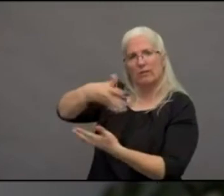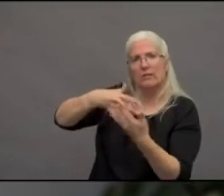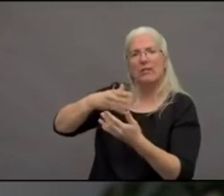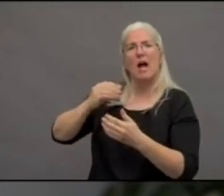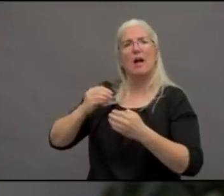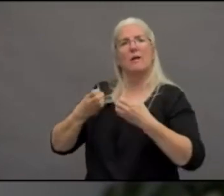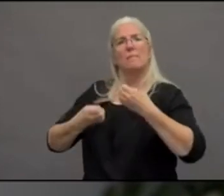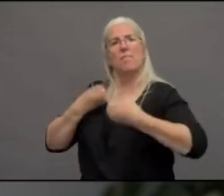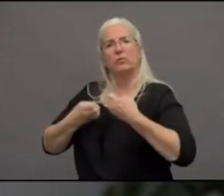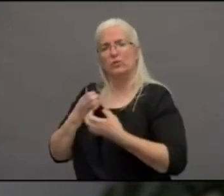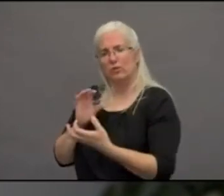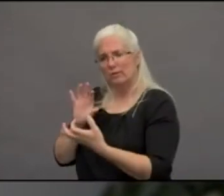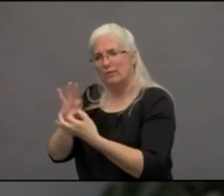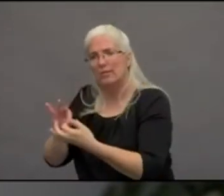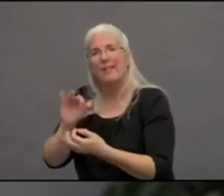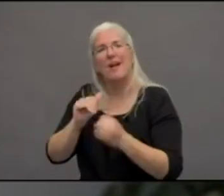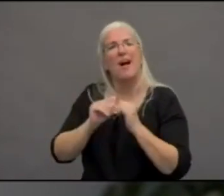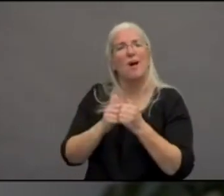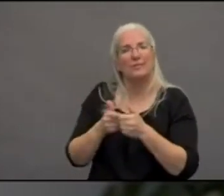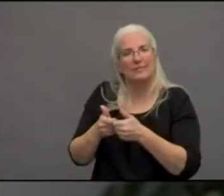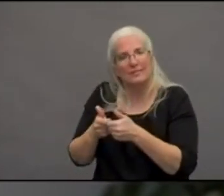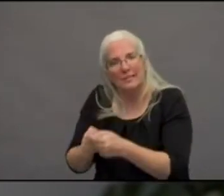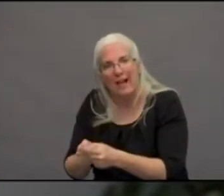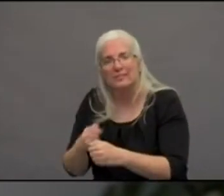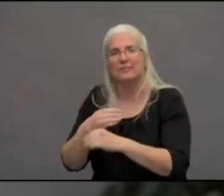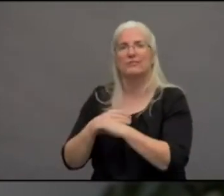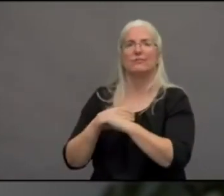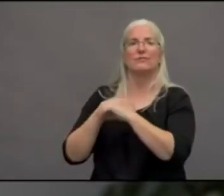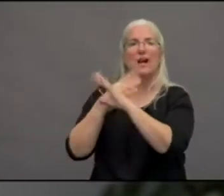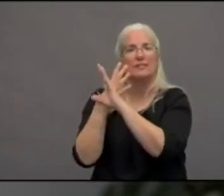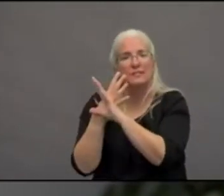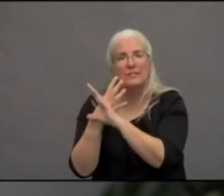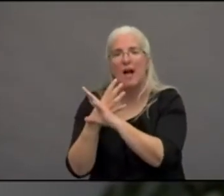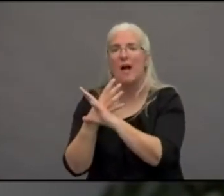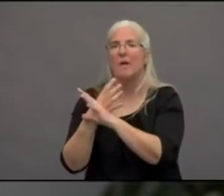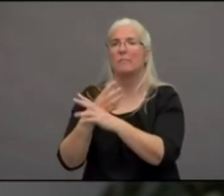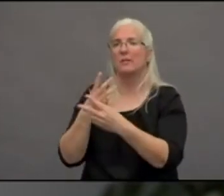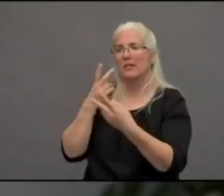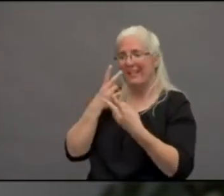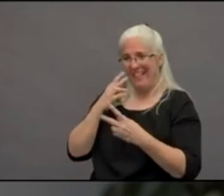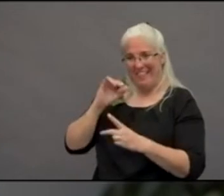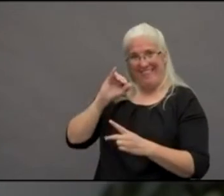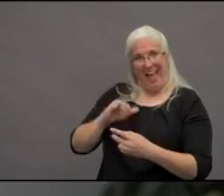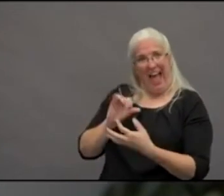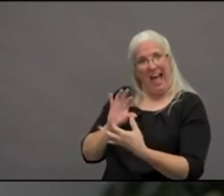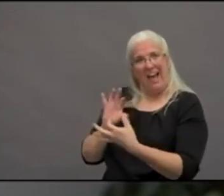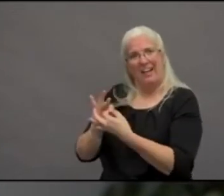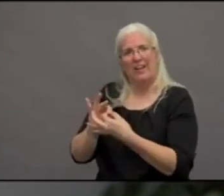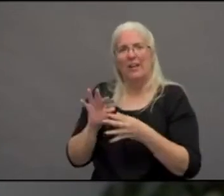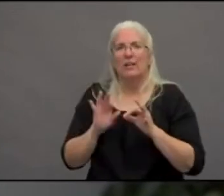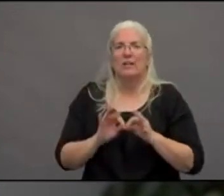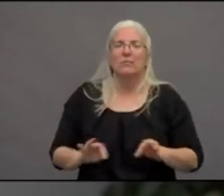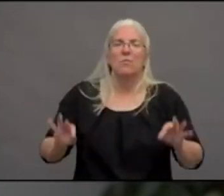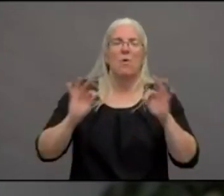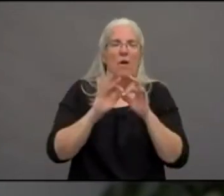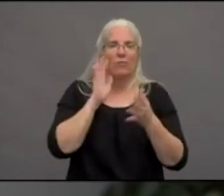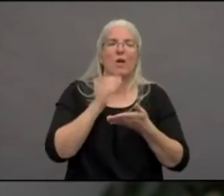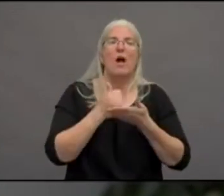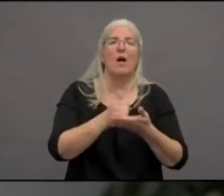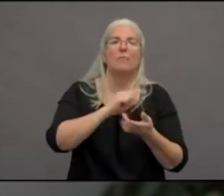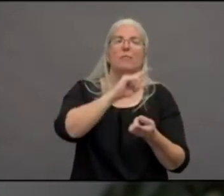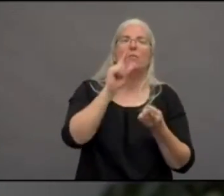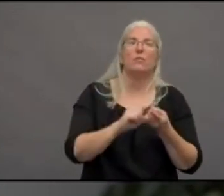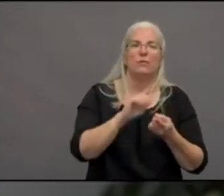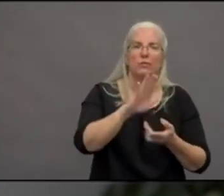emotional connections, those relationships that we have are of utmost importance. And so your stress plan or your well-being plan can